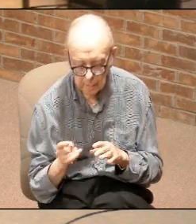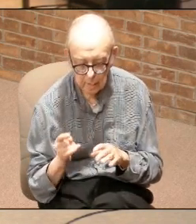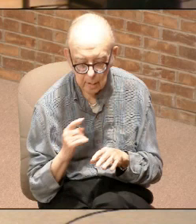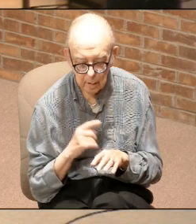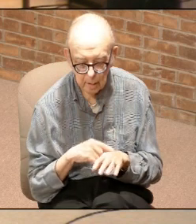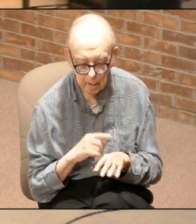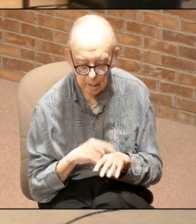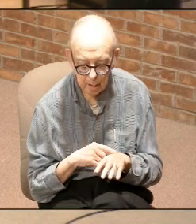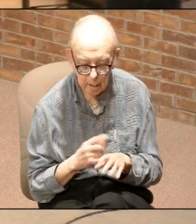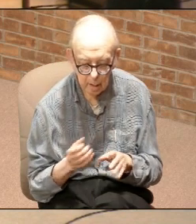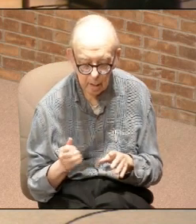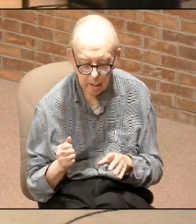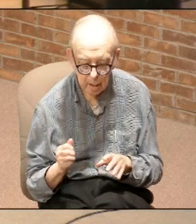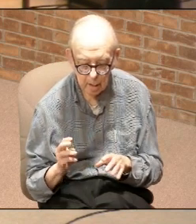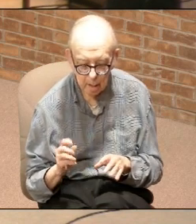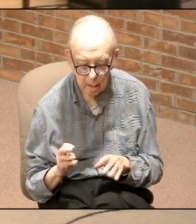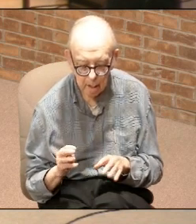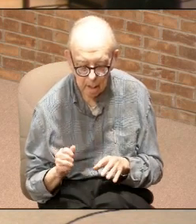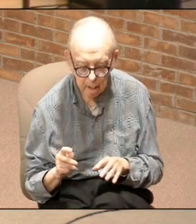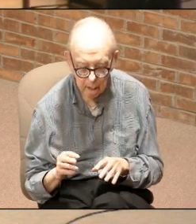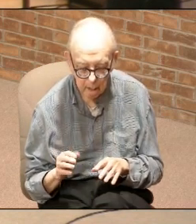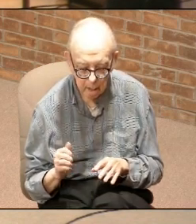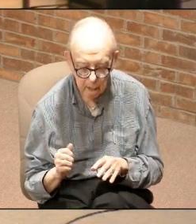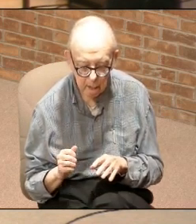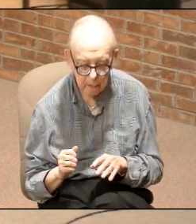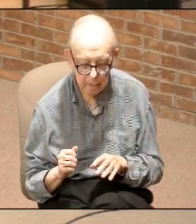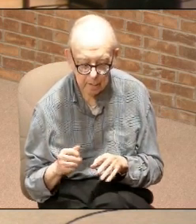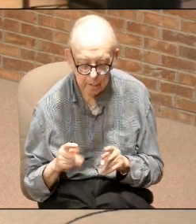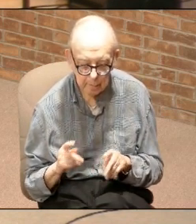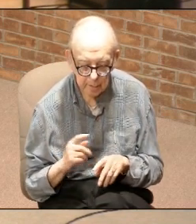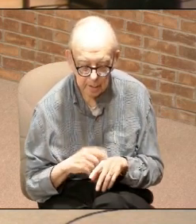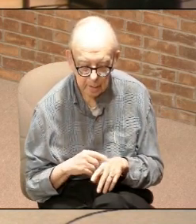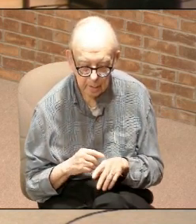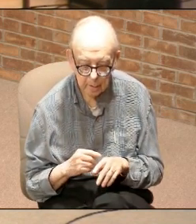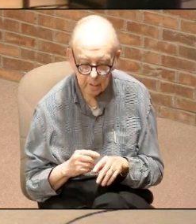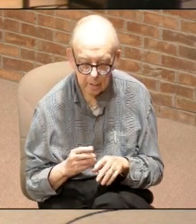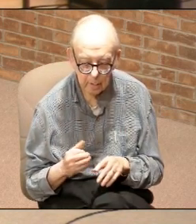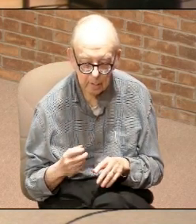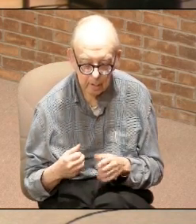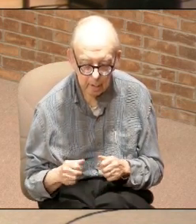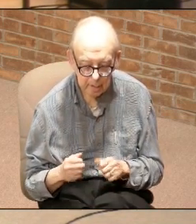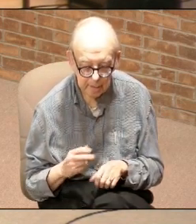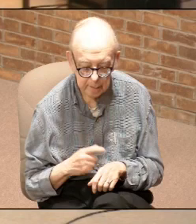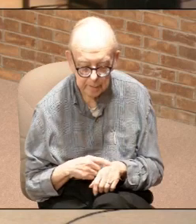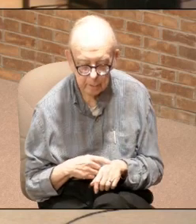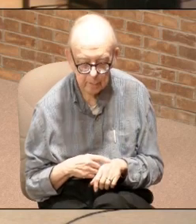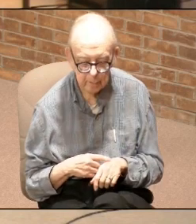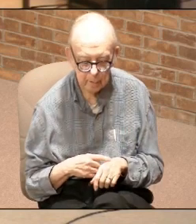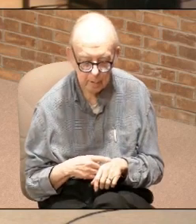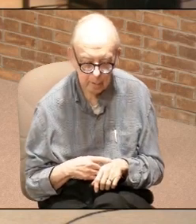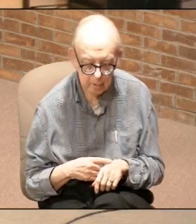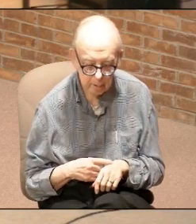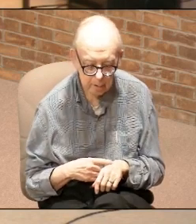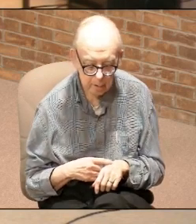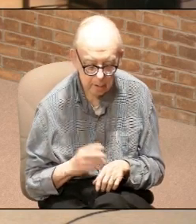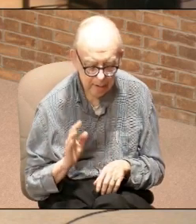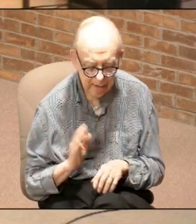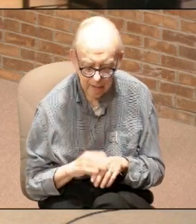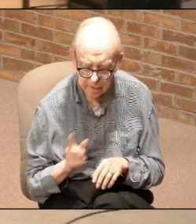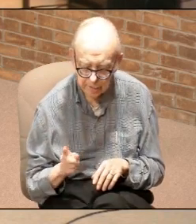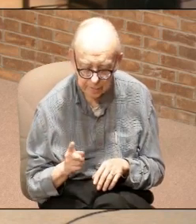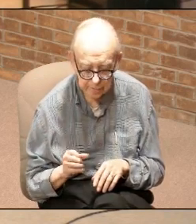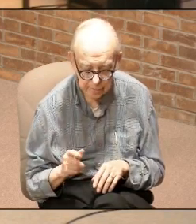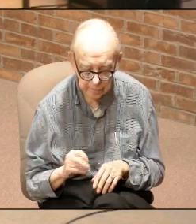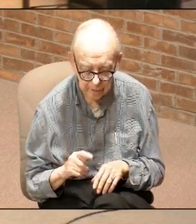a time of of a play time game time how dare you this is a